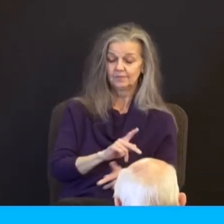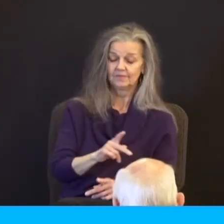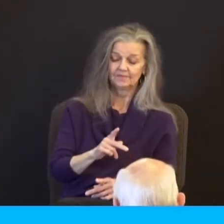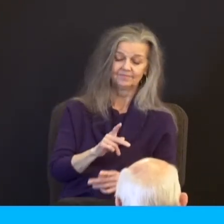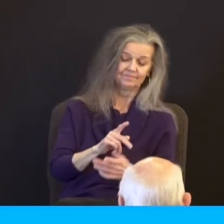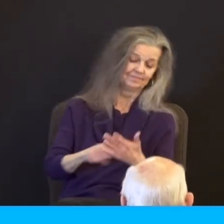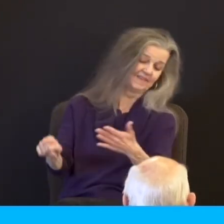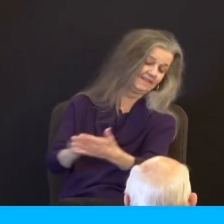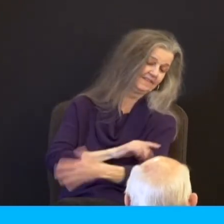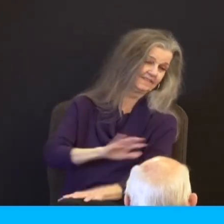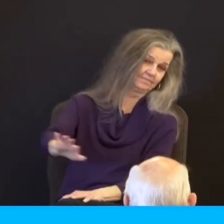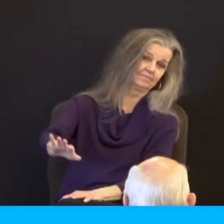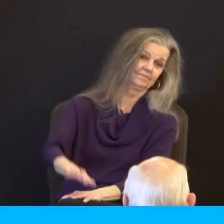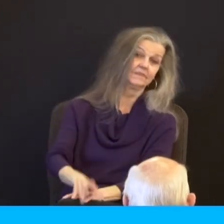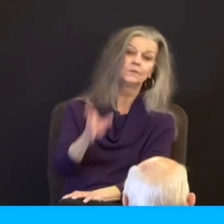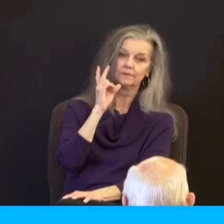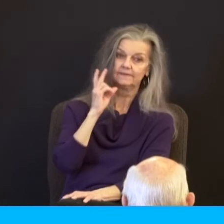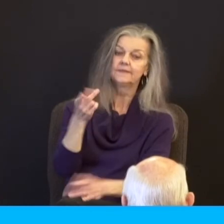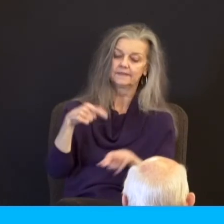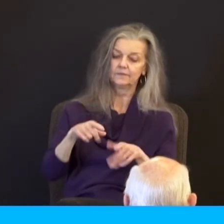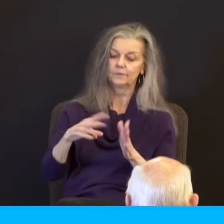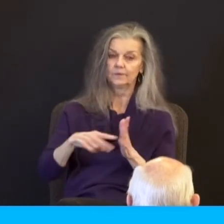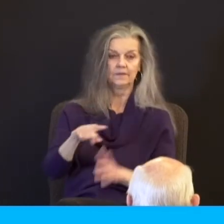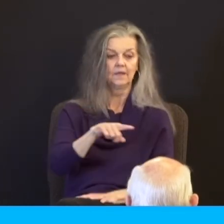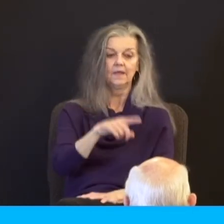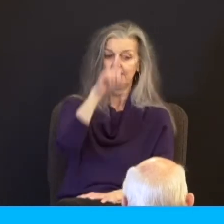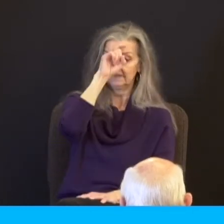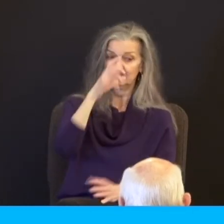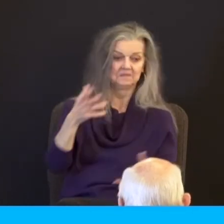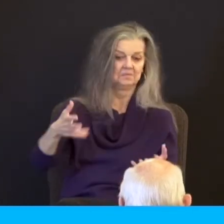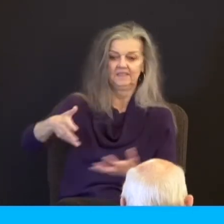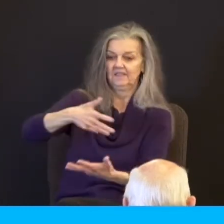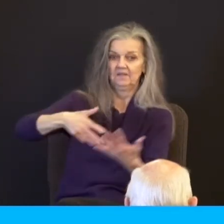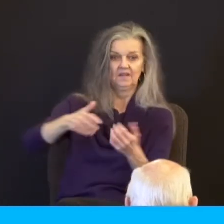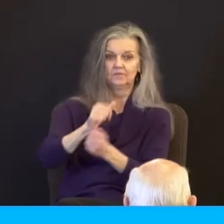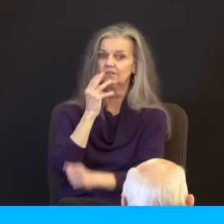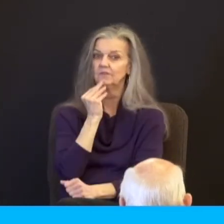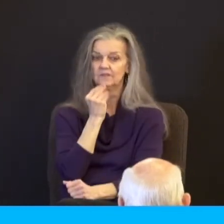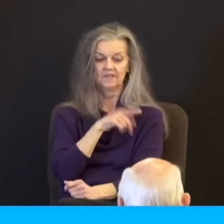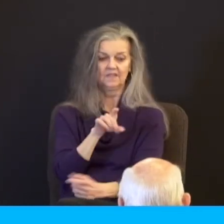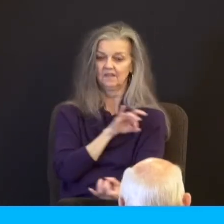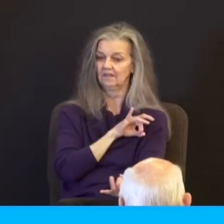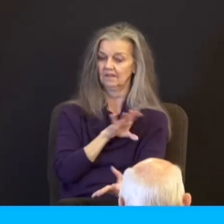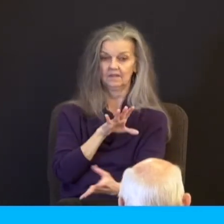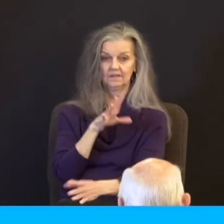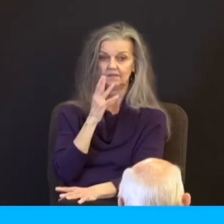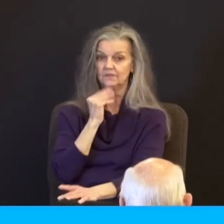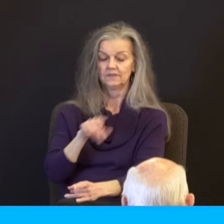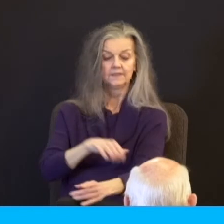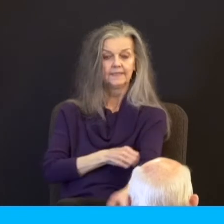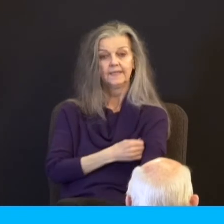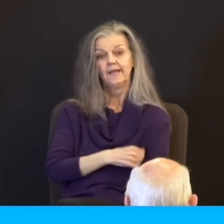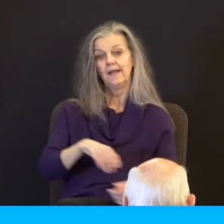biased. You're going to see as we go through this, they do not like interacting. Number 1 with shepherds. They loathe shepherds. 2, these